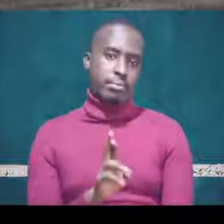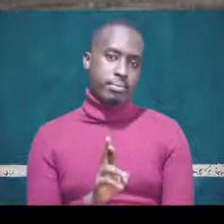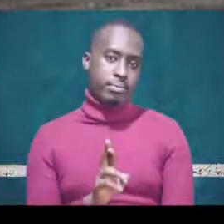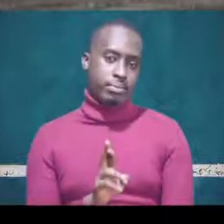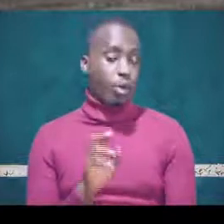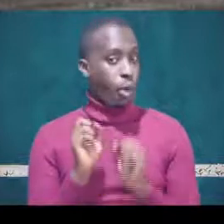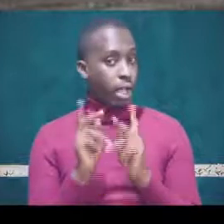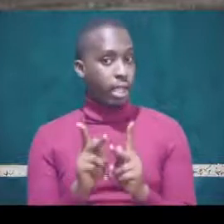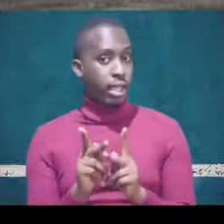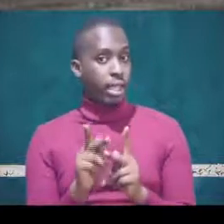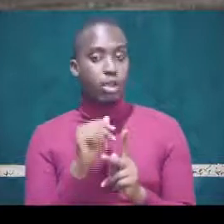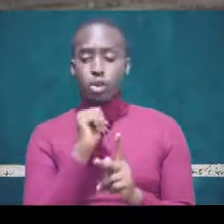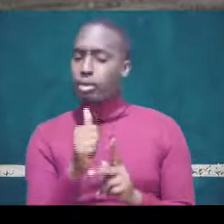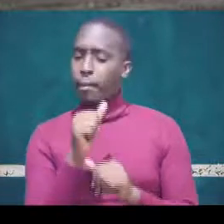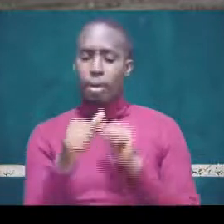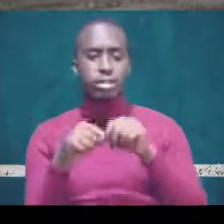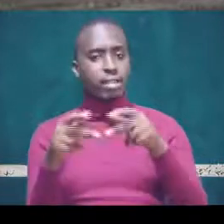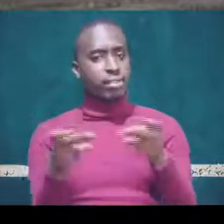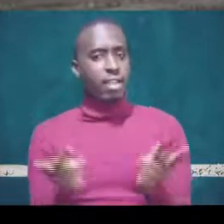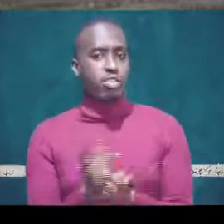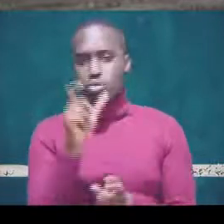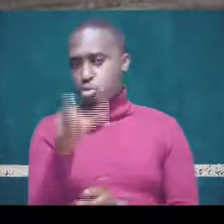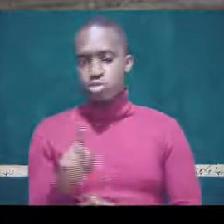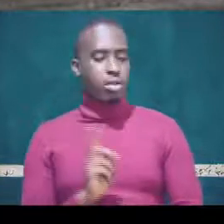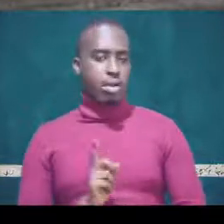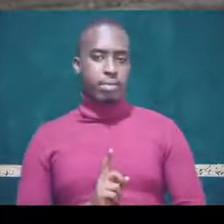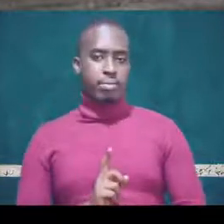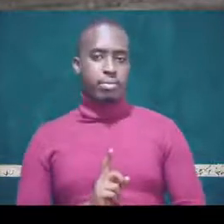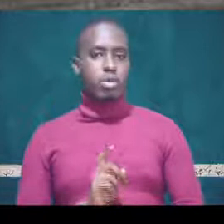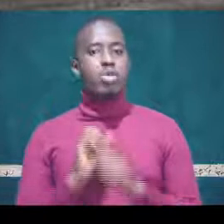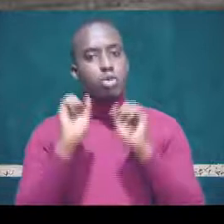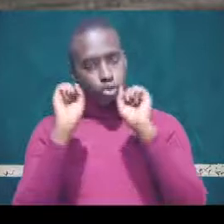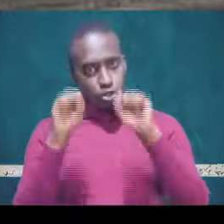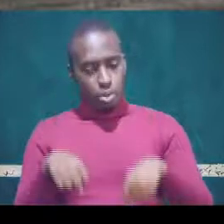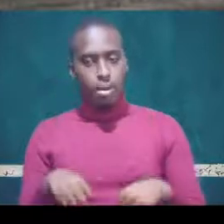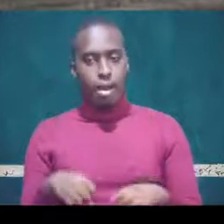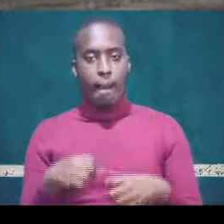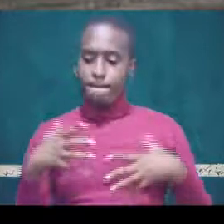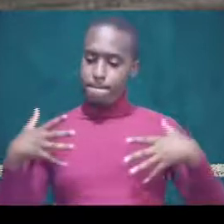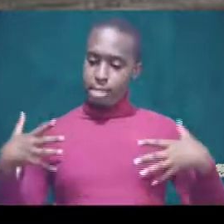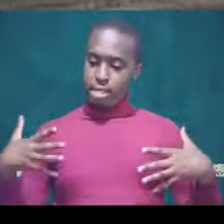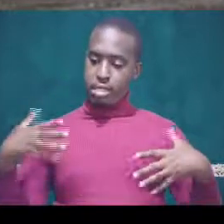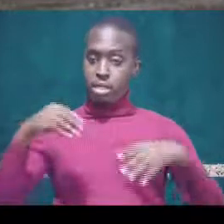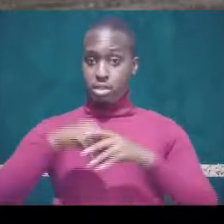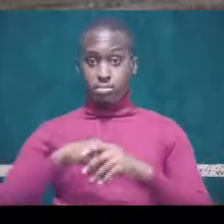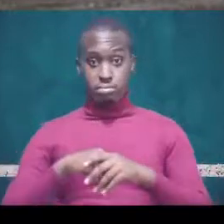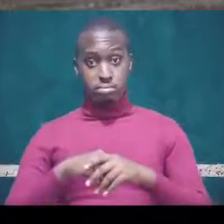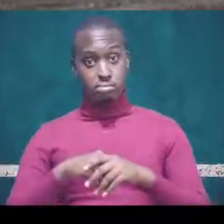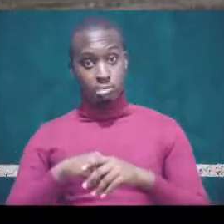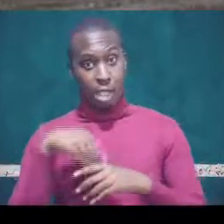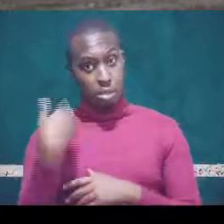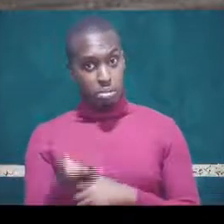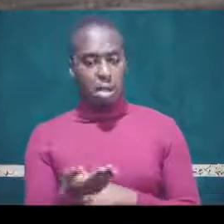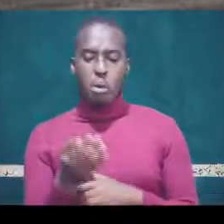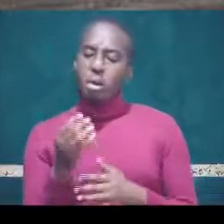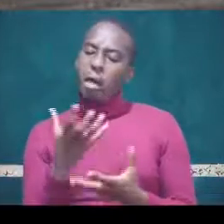Okay? It's not about the size of the person. No. You can be big in size and then you may be